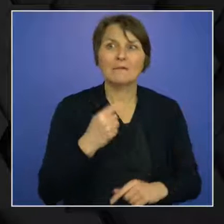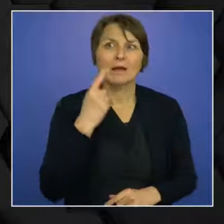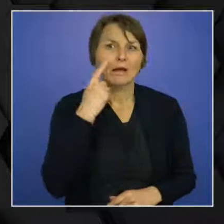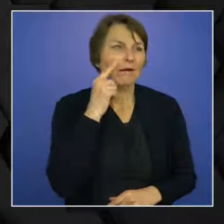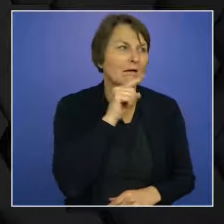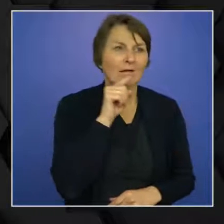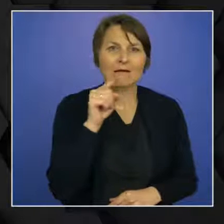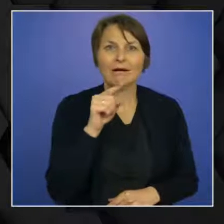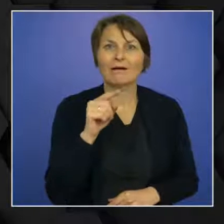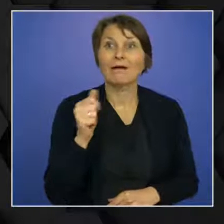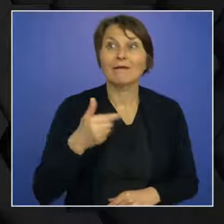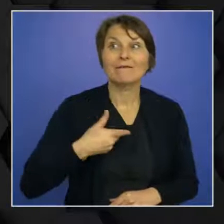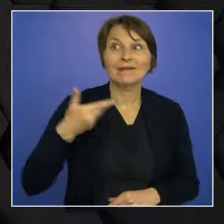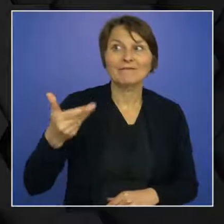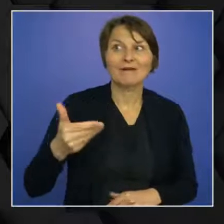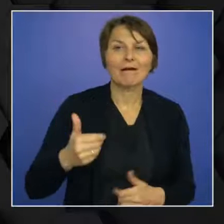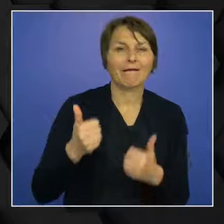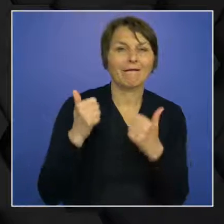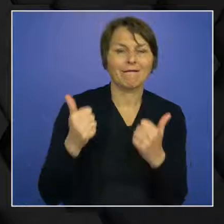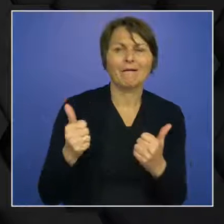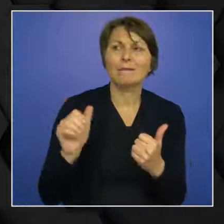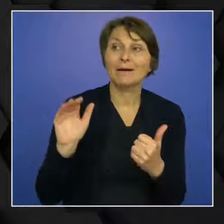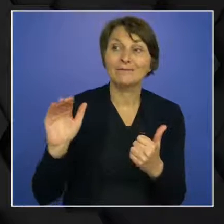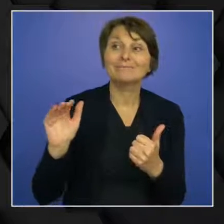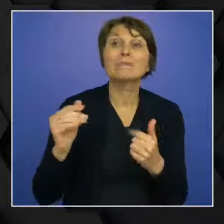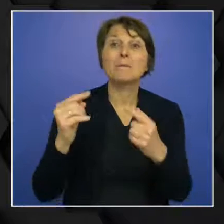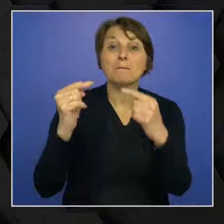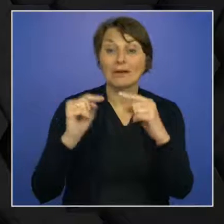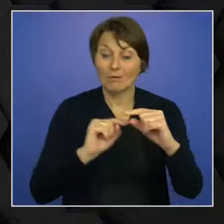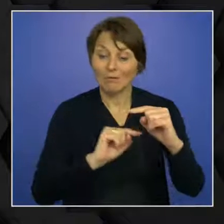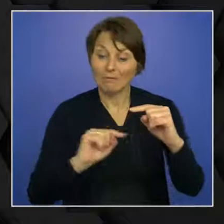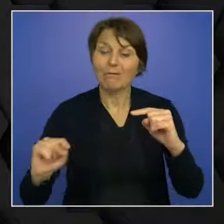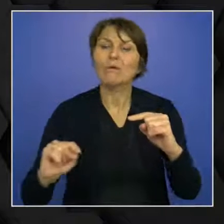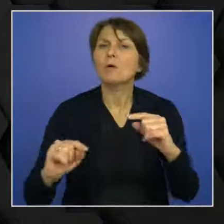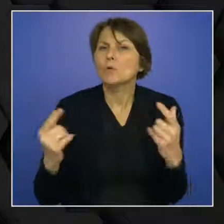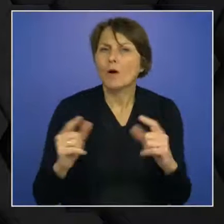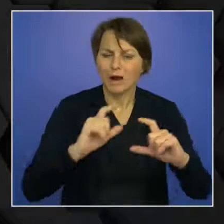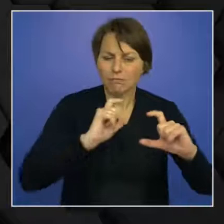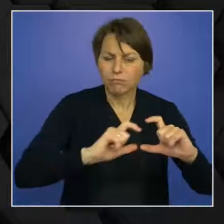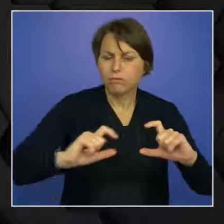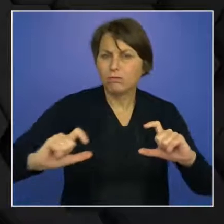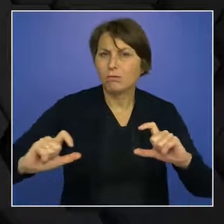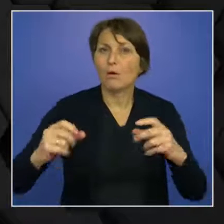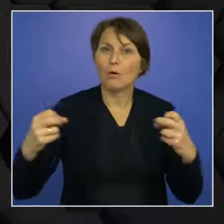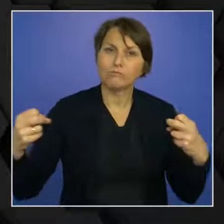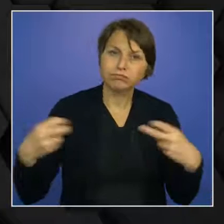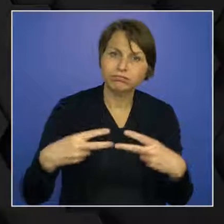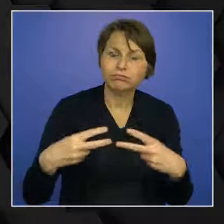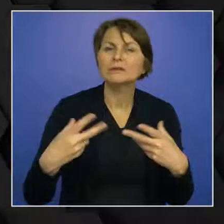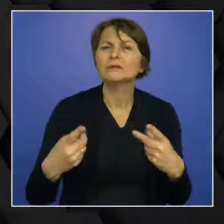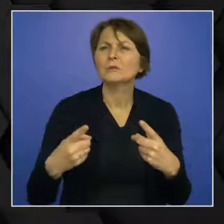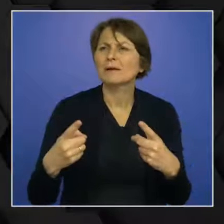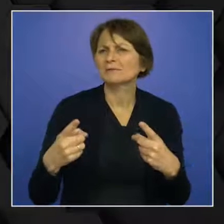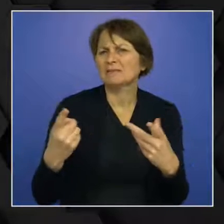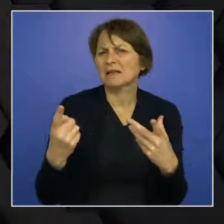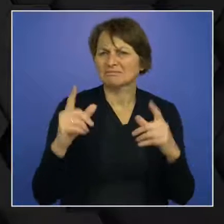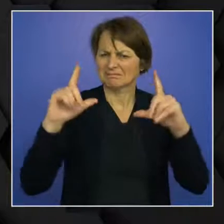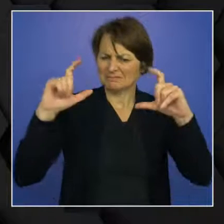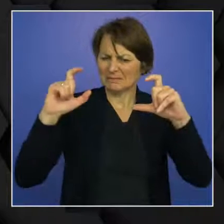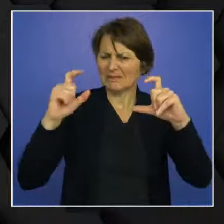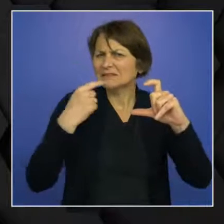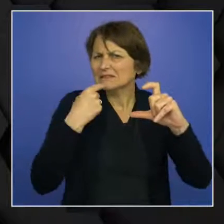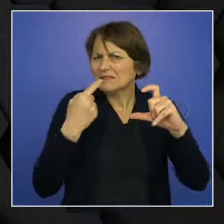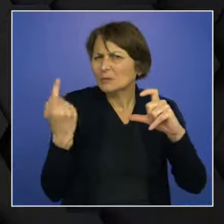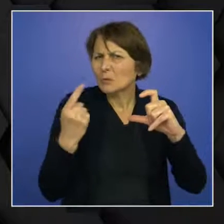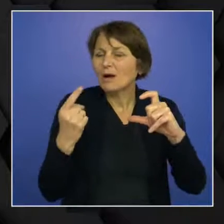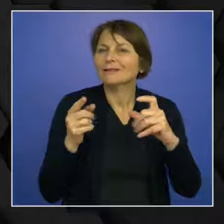cool invite. We need to write what it says below in captions or in some sort of an image description. Yeah. So